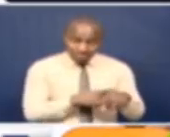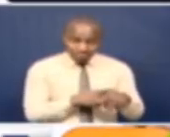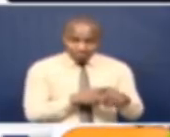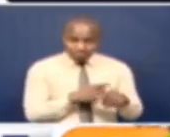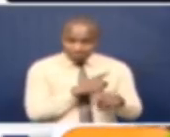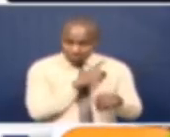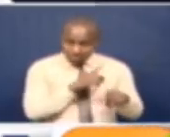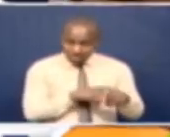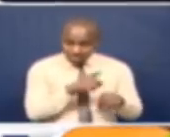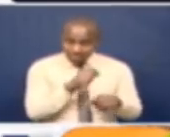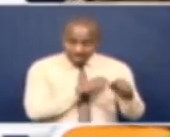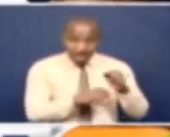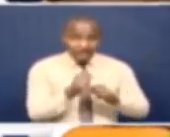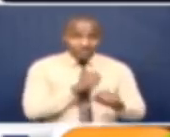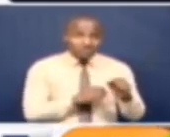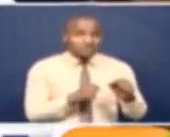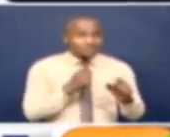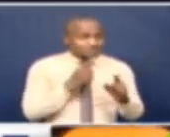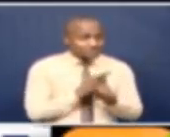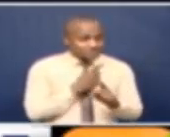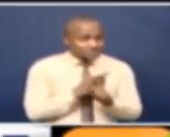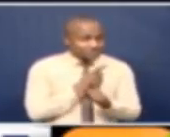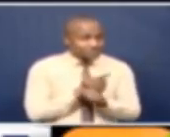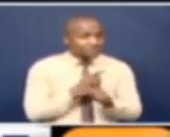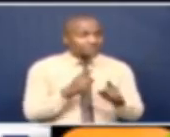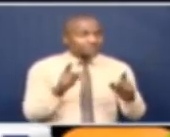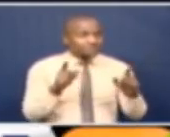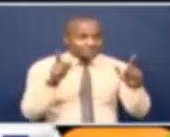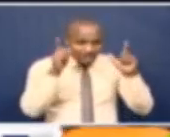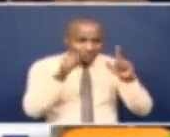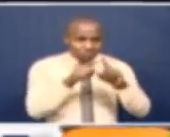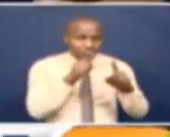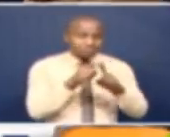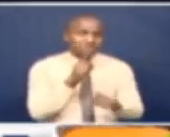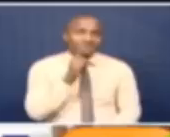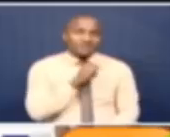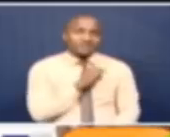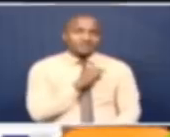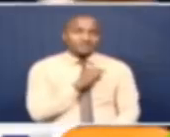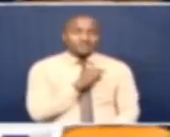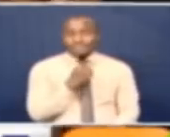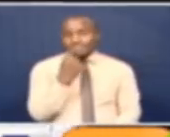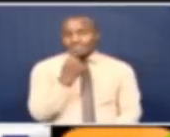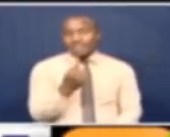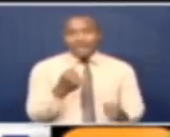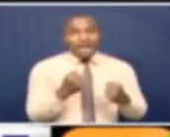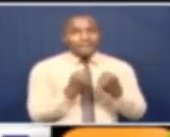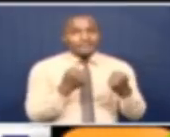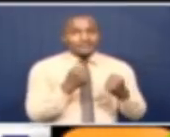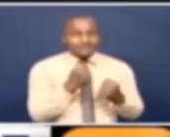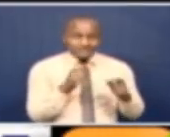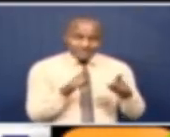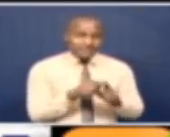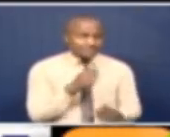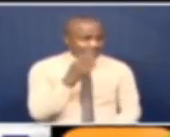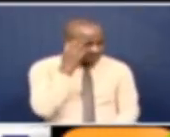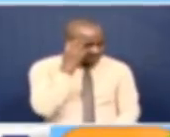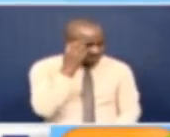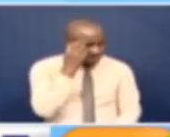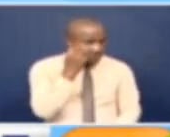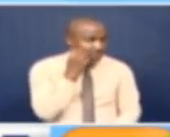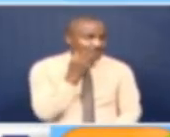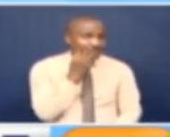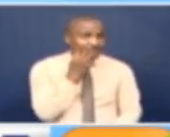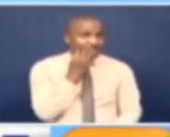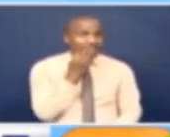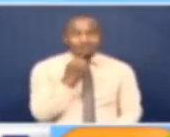action, several cows were killed in that area. And what happened recently is something which is very, very sad. The recent one is 300.